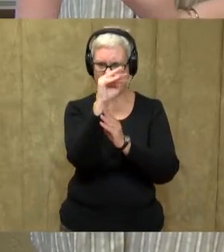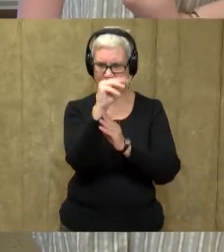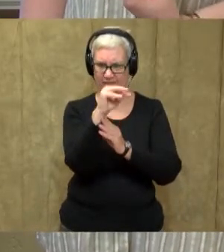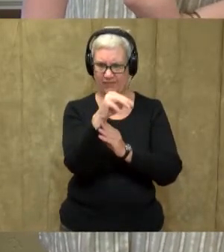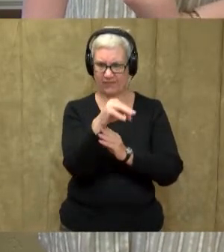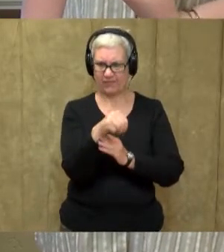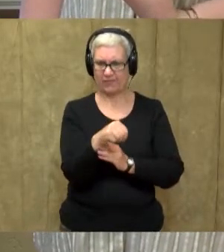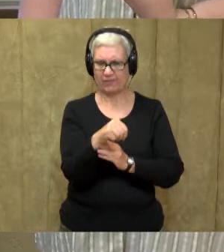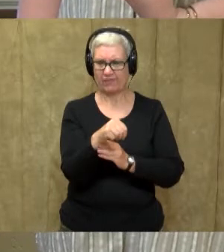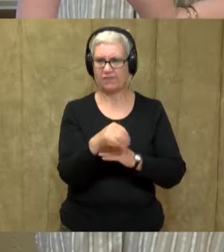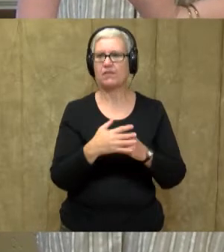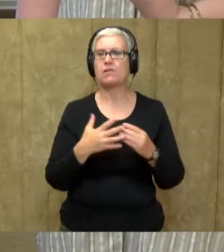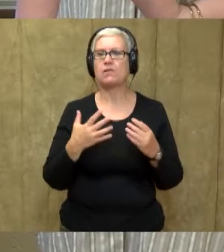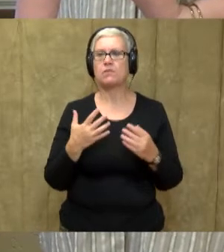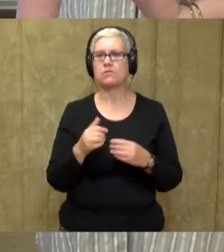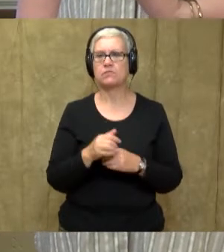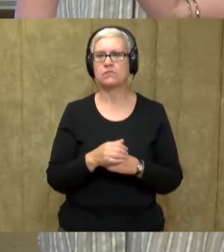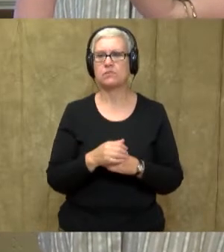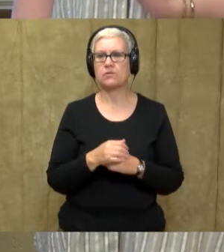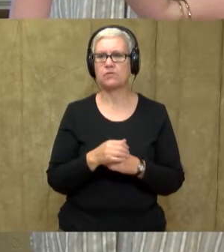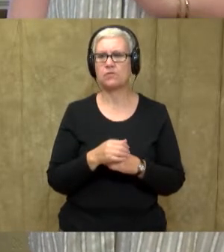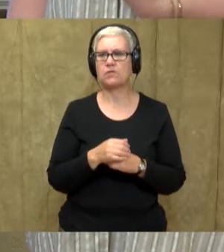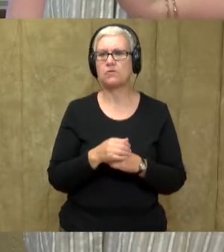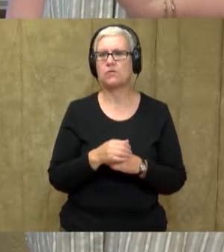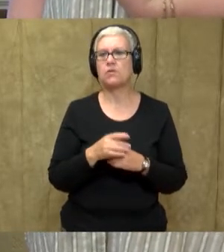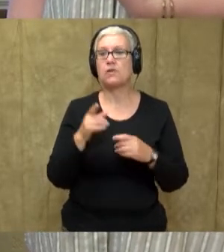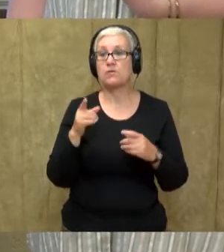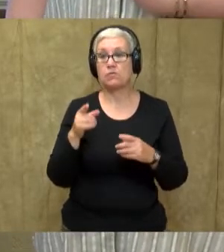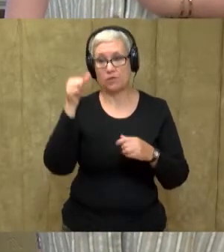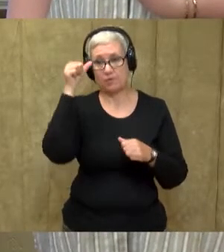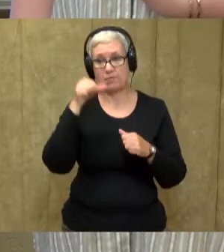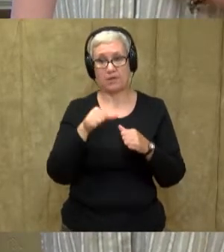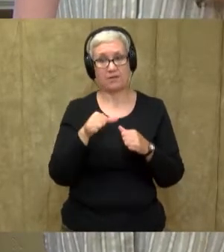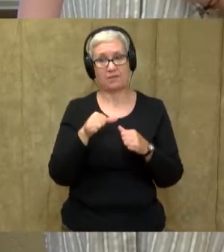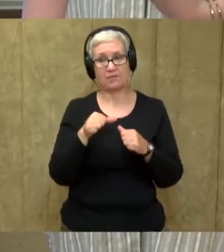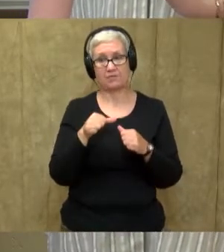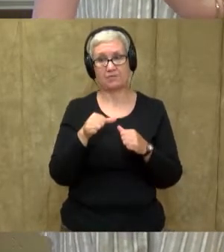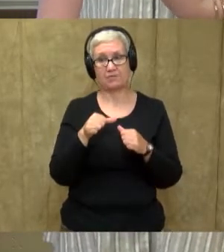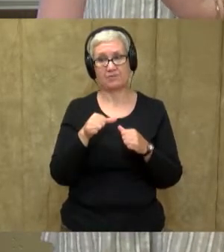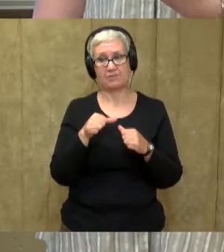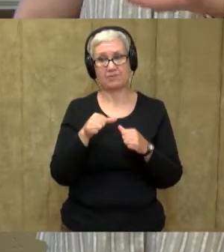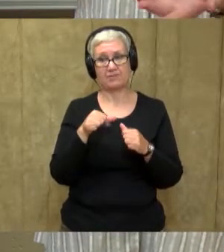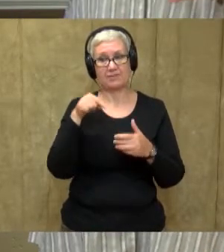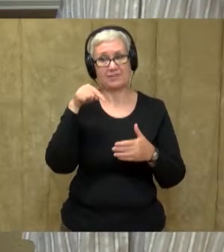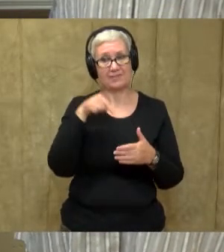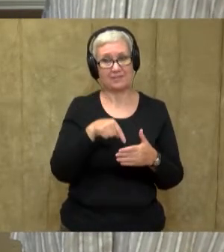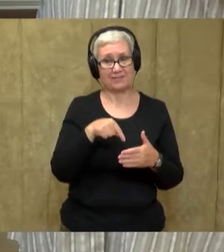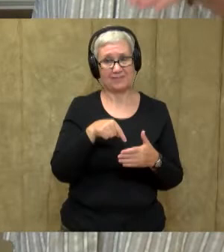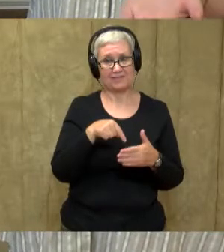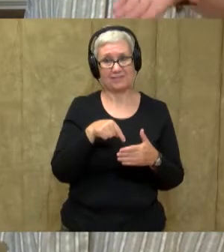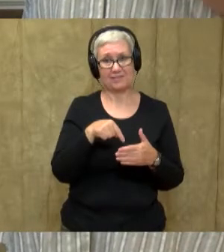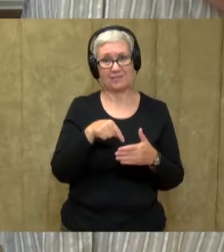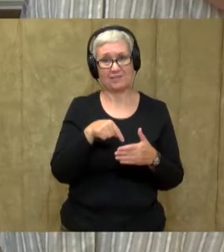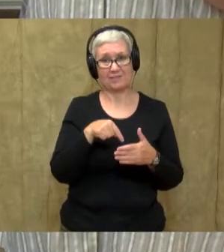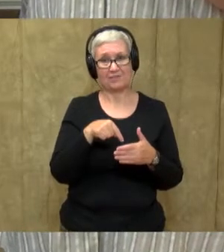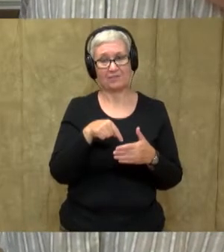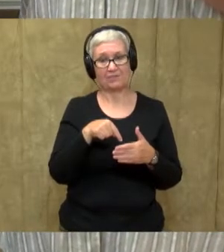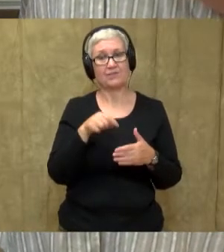withering injustice? Reminding his audience, this is something that even